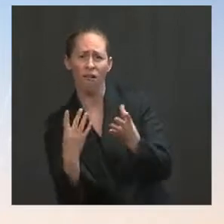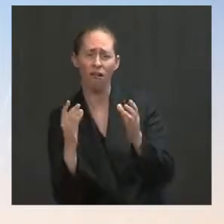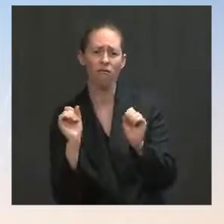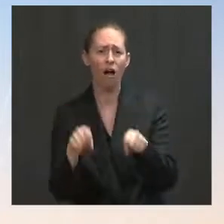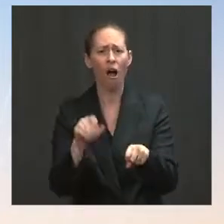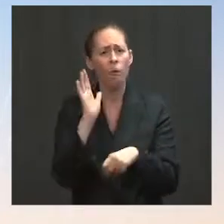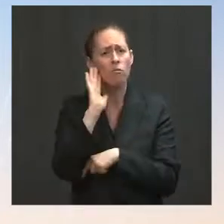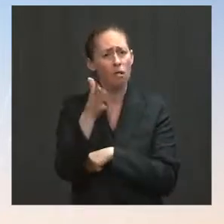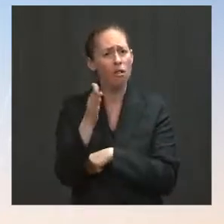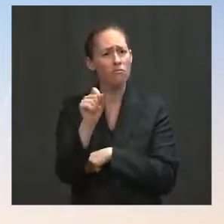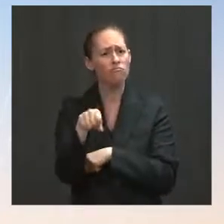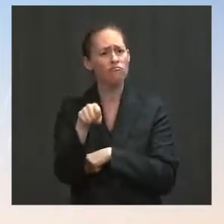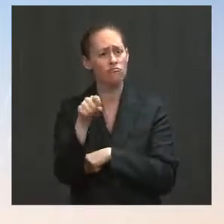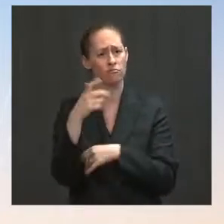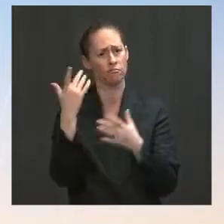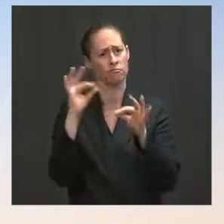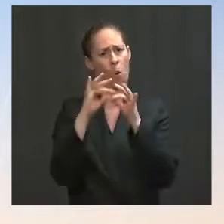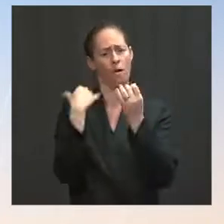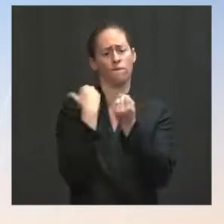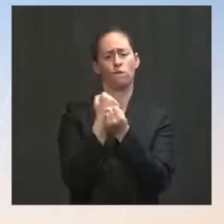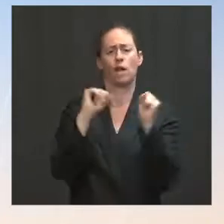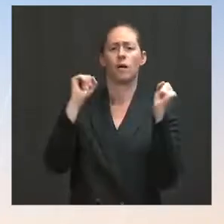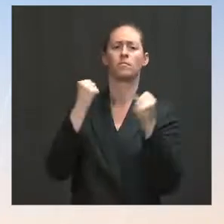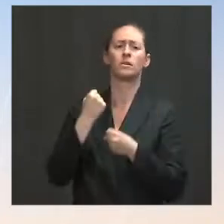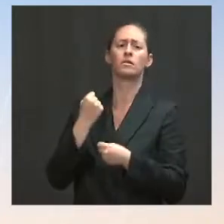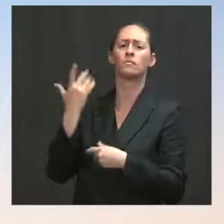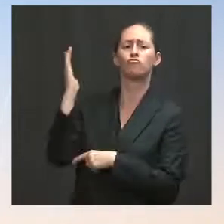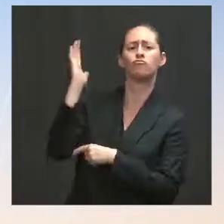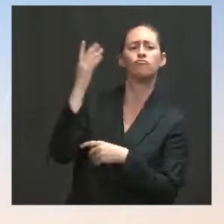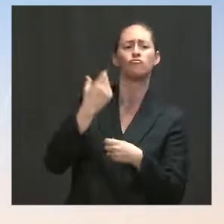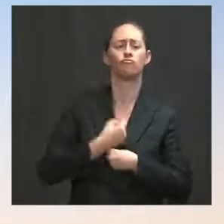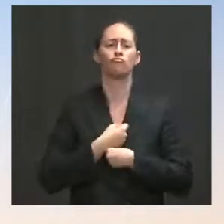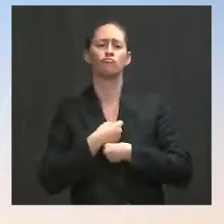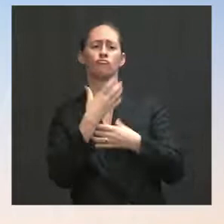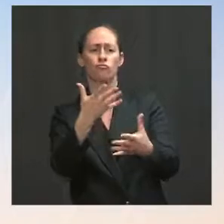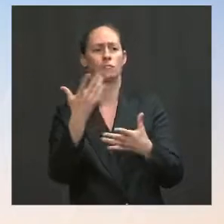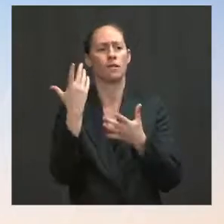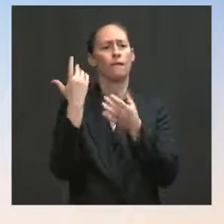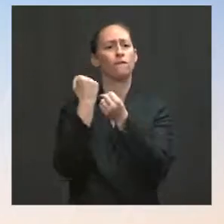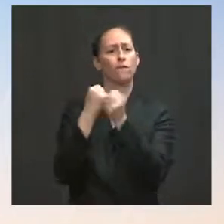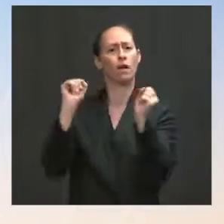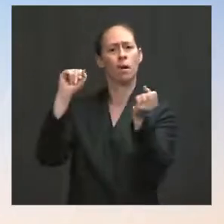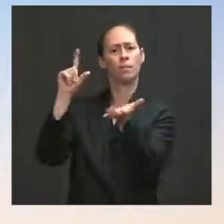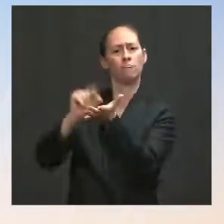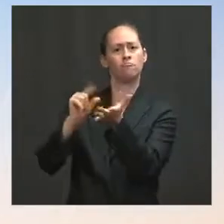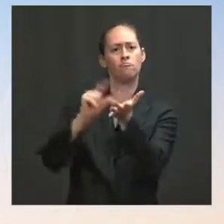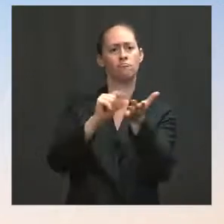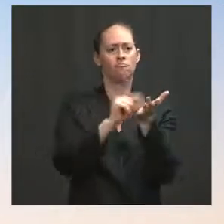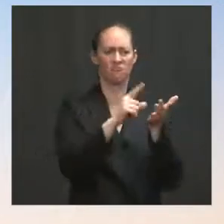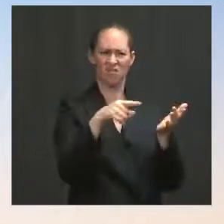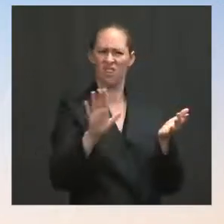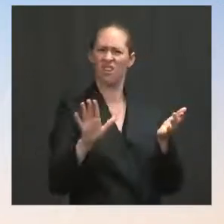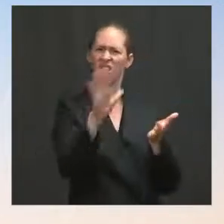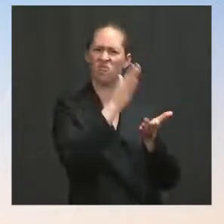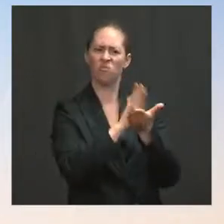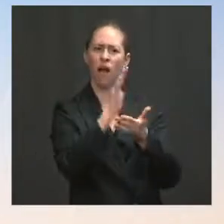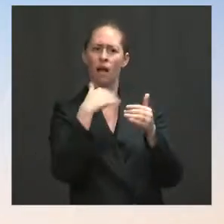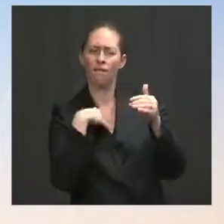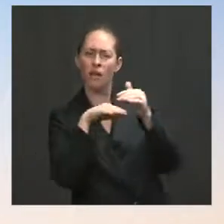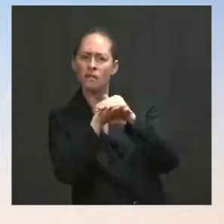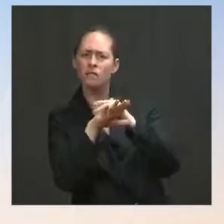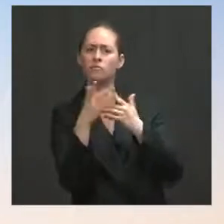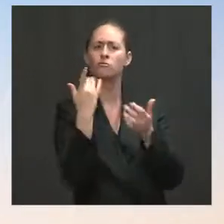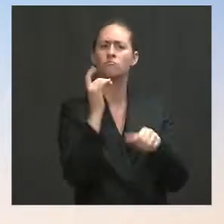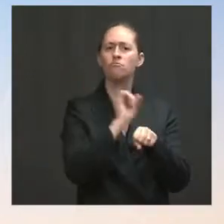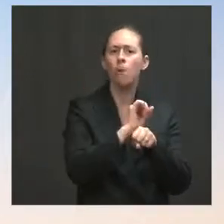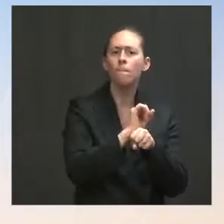support the freedom of speech, the freedom of press, the freedom of when we believe they deserve to have access to the economic support, medical support,